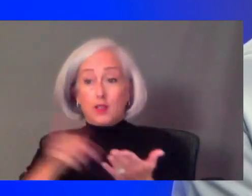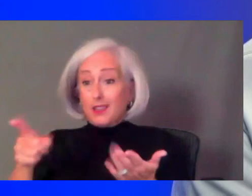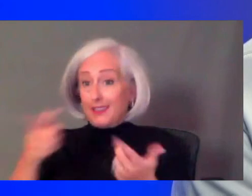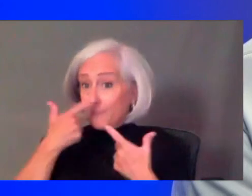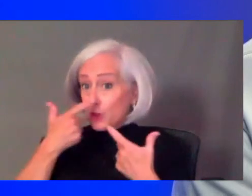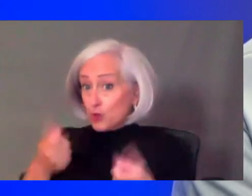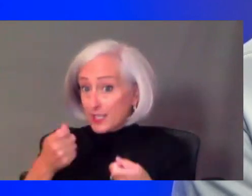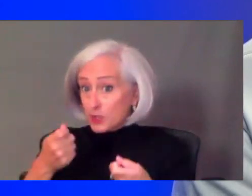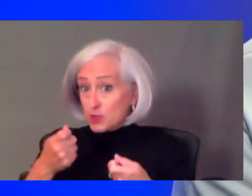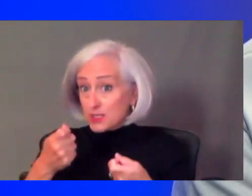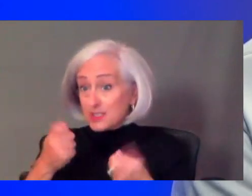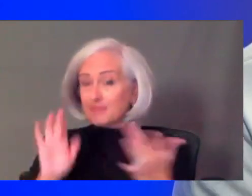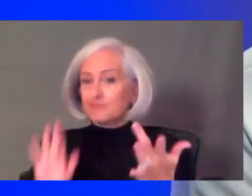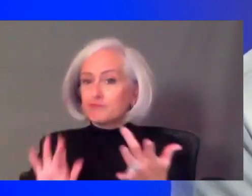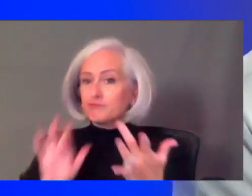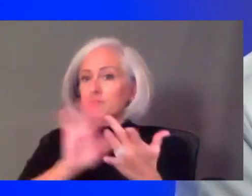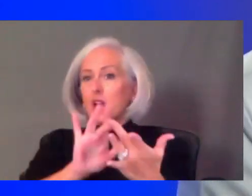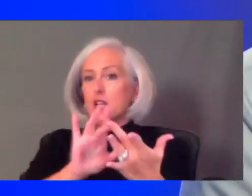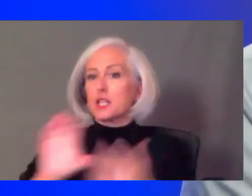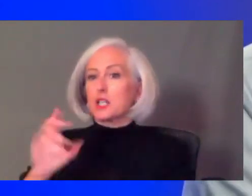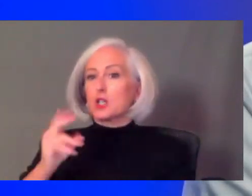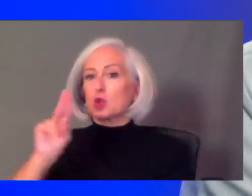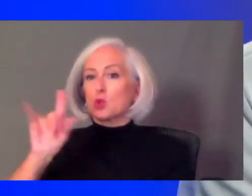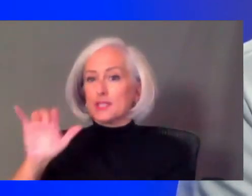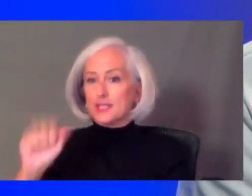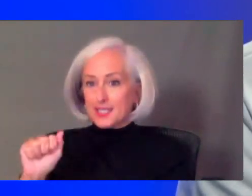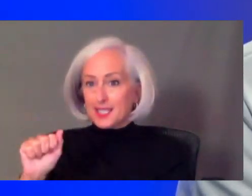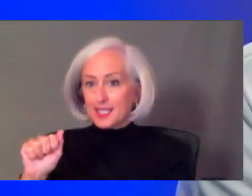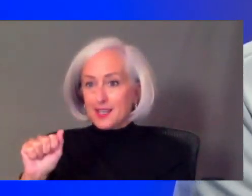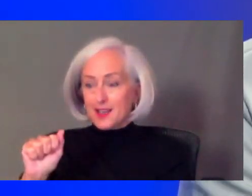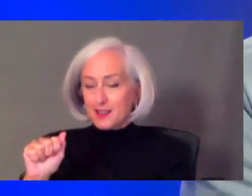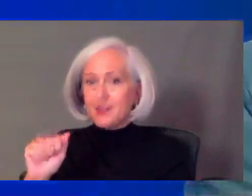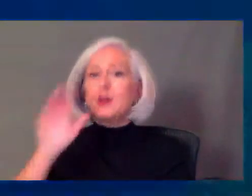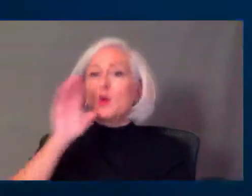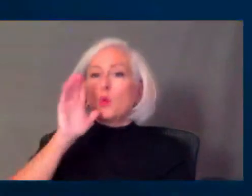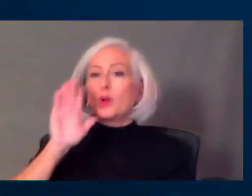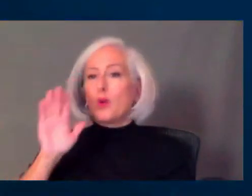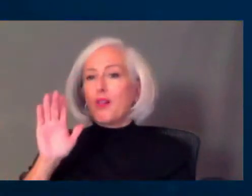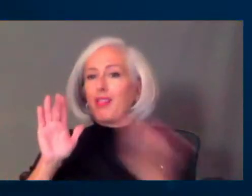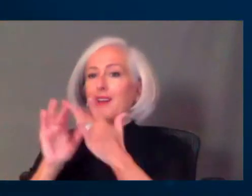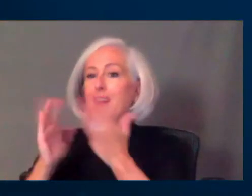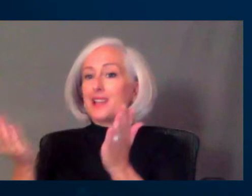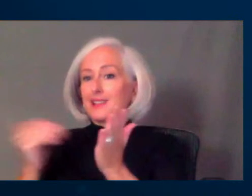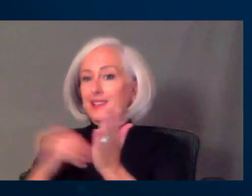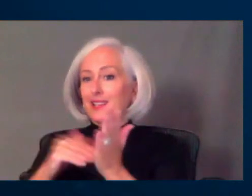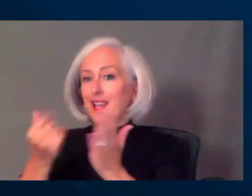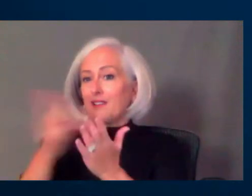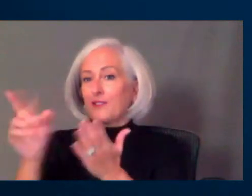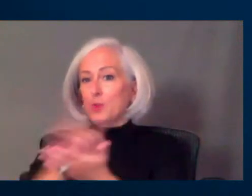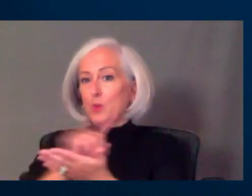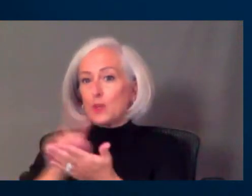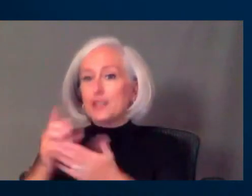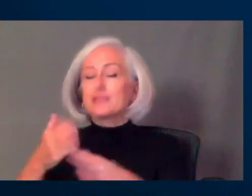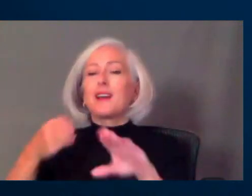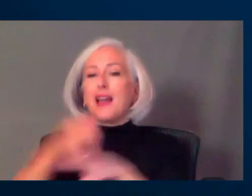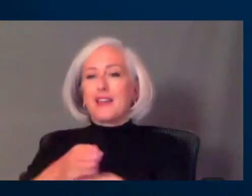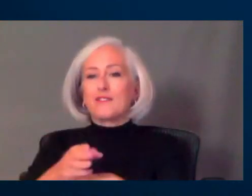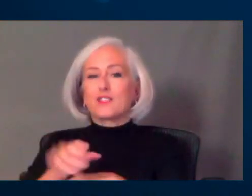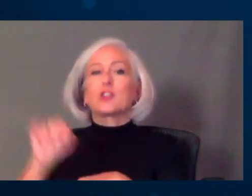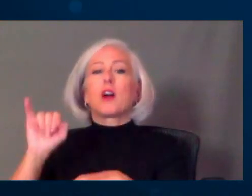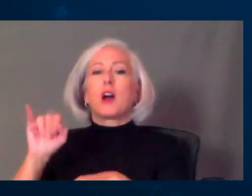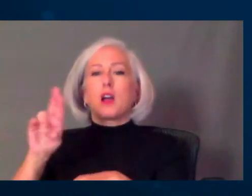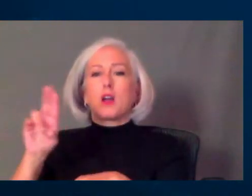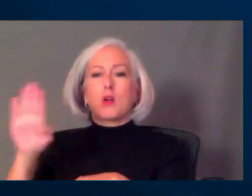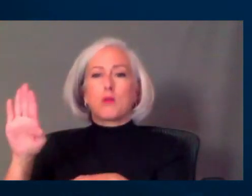the country, across different populations, as Amber mentioned, we need to know, how does this impact Black individuals? How does